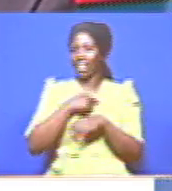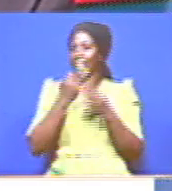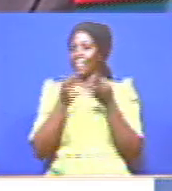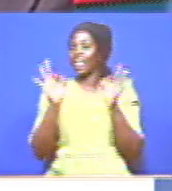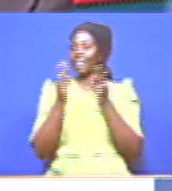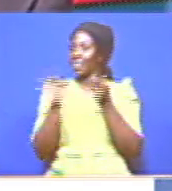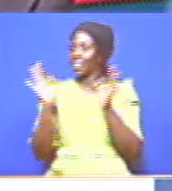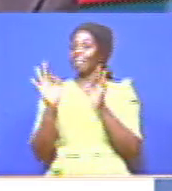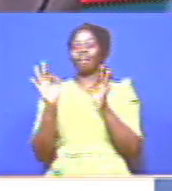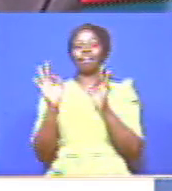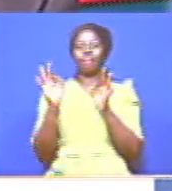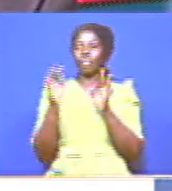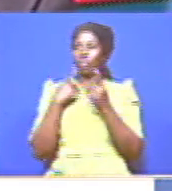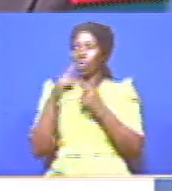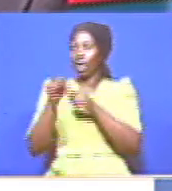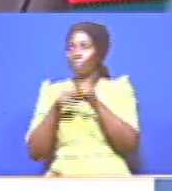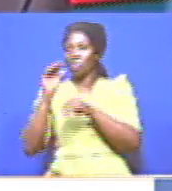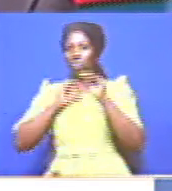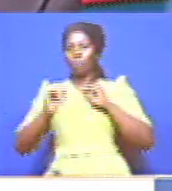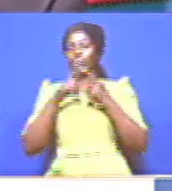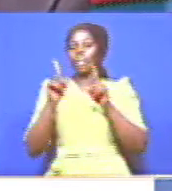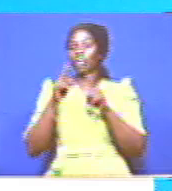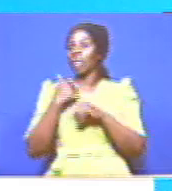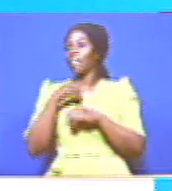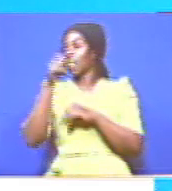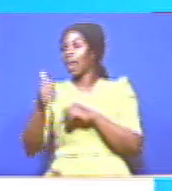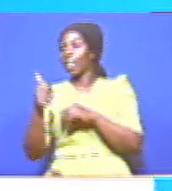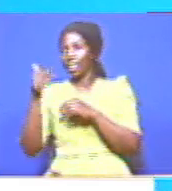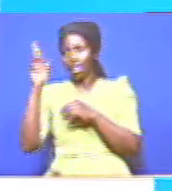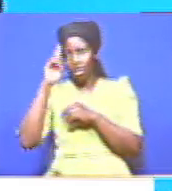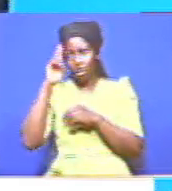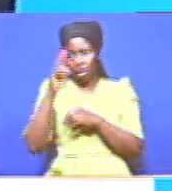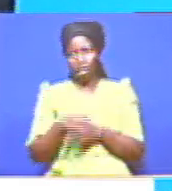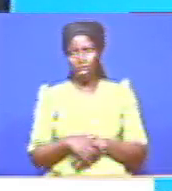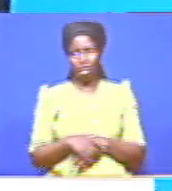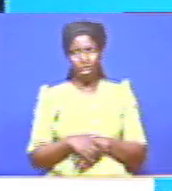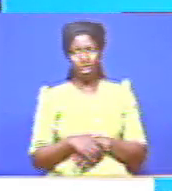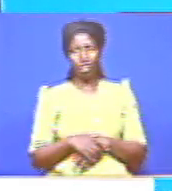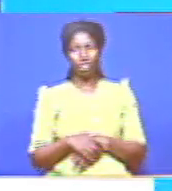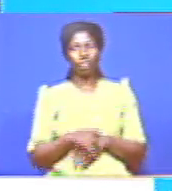But there are mm-hmm. other institutions, other mm-hmm. places where corruption is. So there is indeed a difference between... we are so open. Actually,